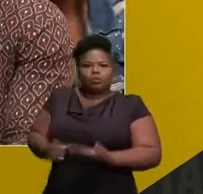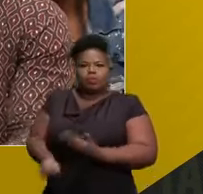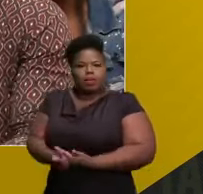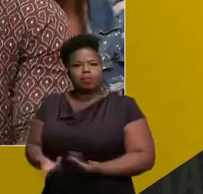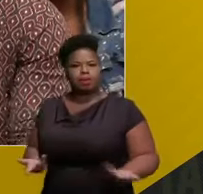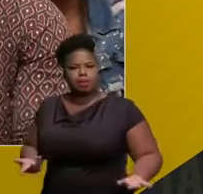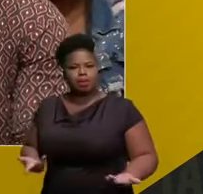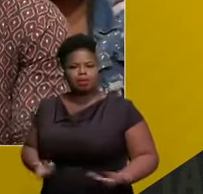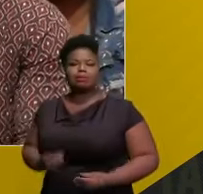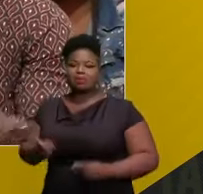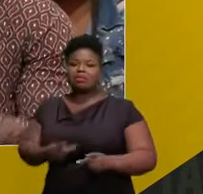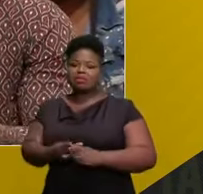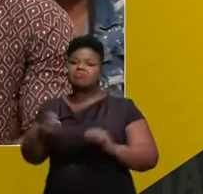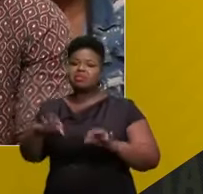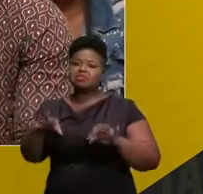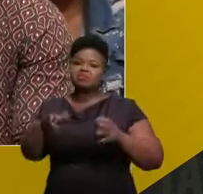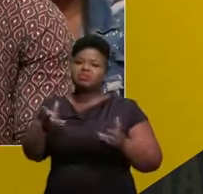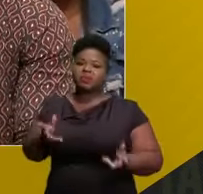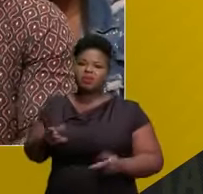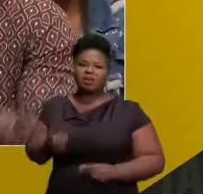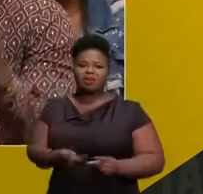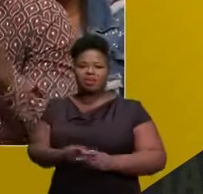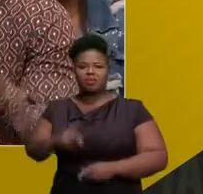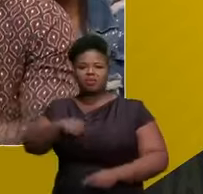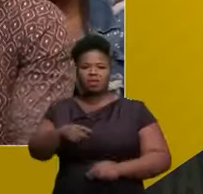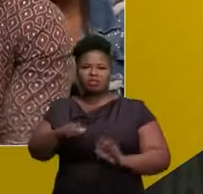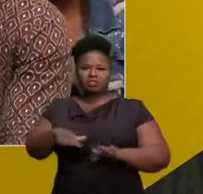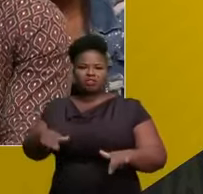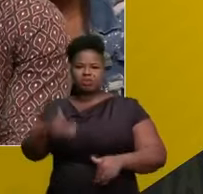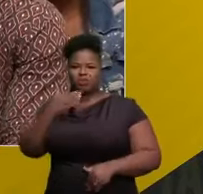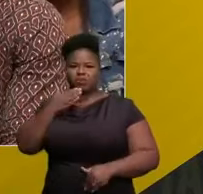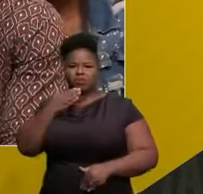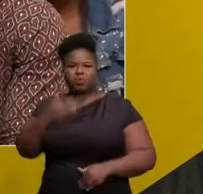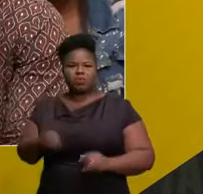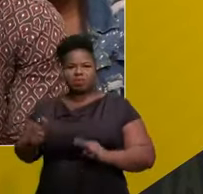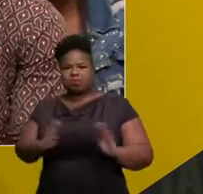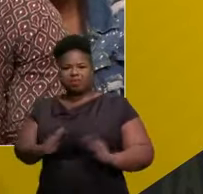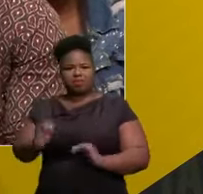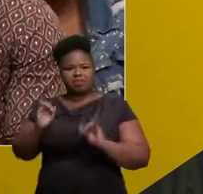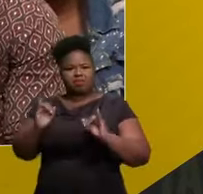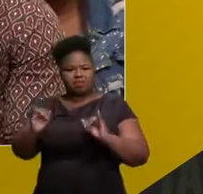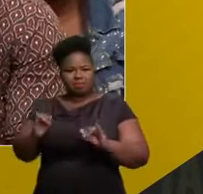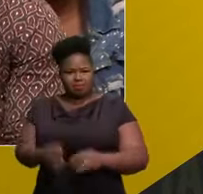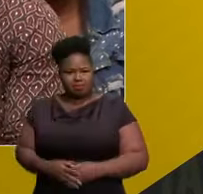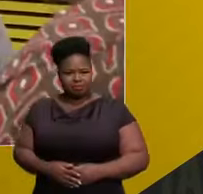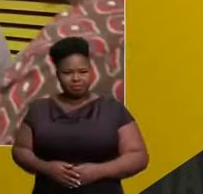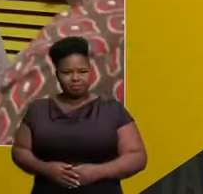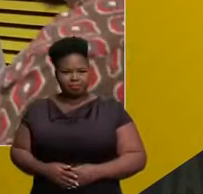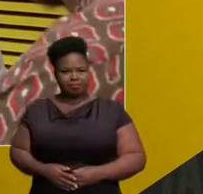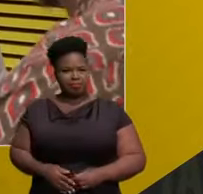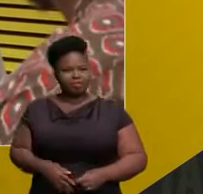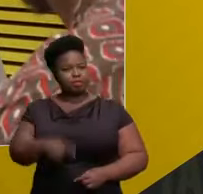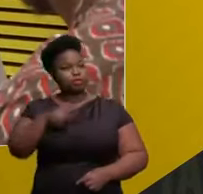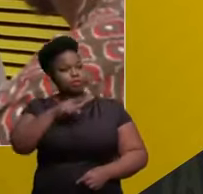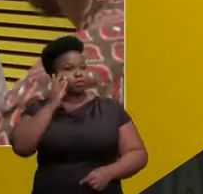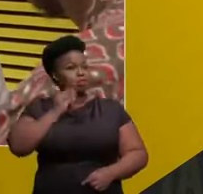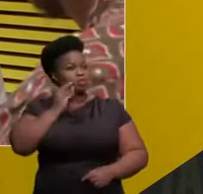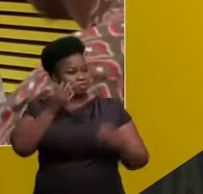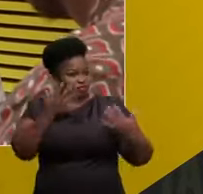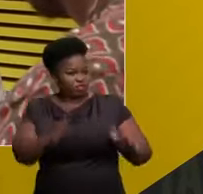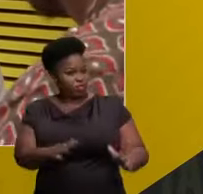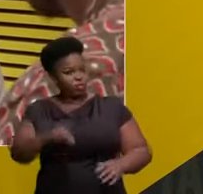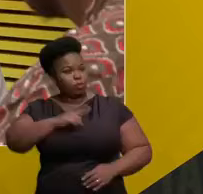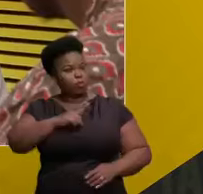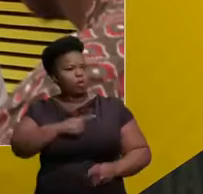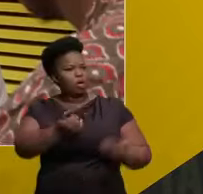happen?" So that is my fear: ill-disciplined kids and gang formations in schools. Pulman, asebusekaya. Have you had an experience? I mean, you come from